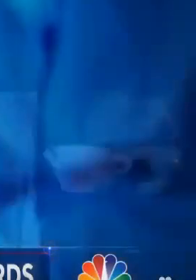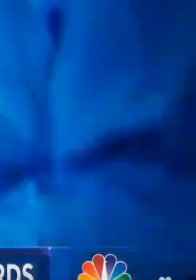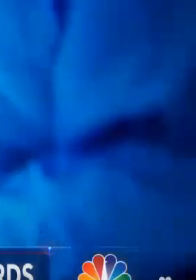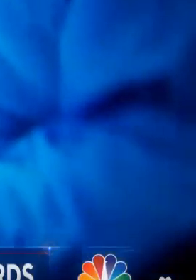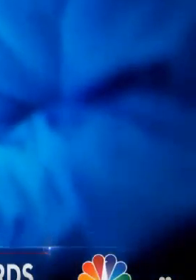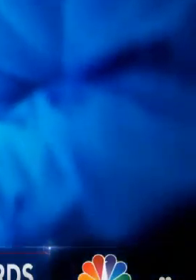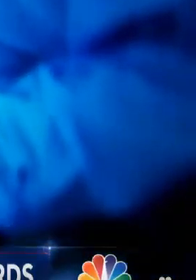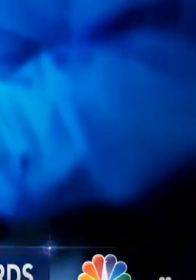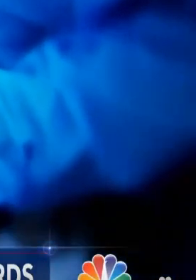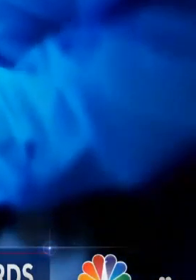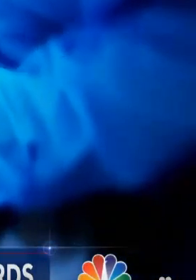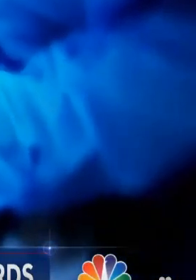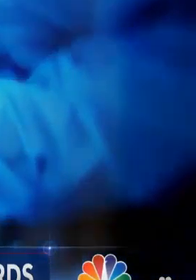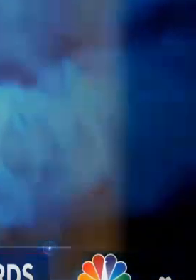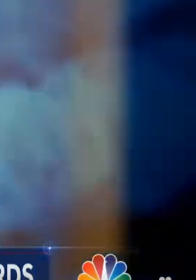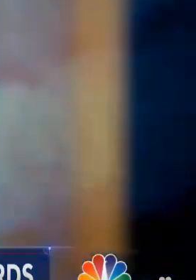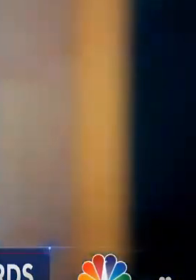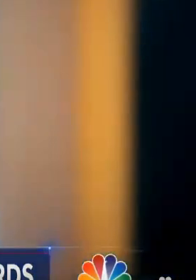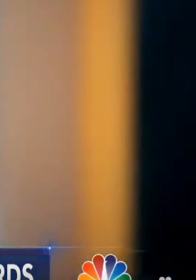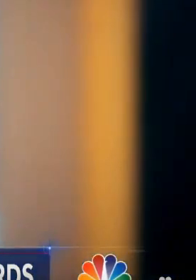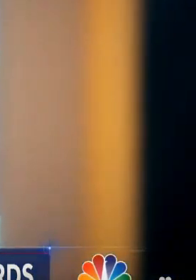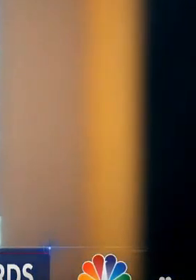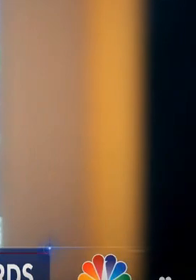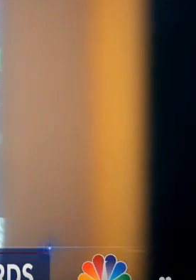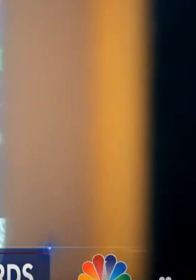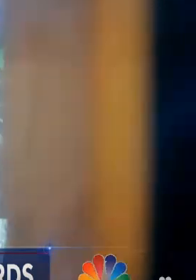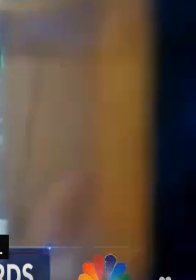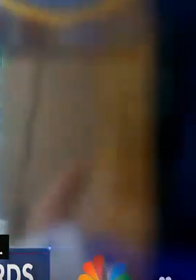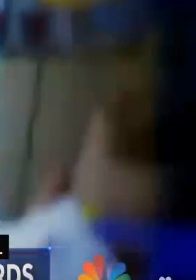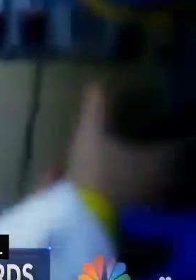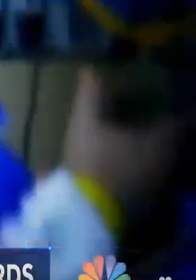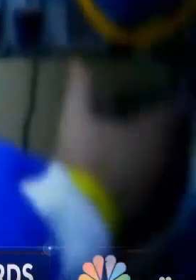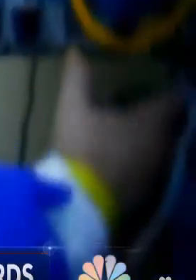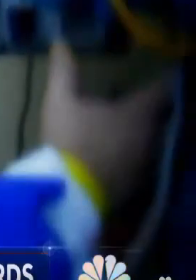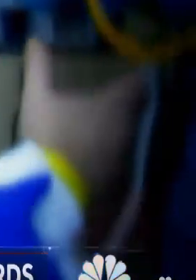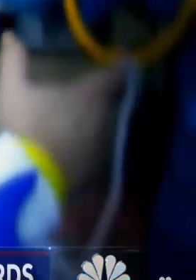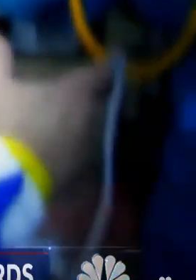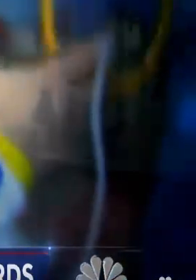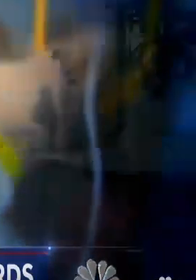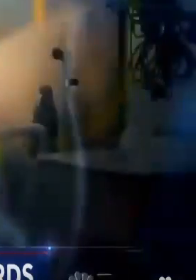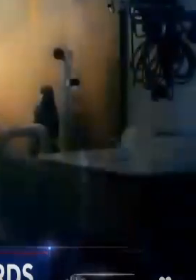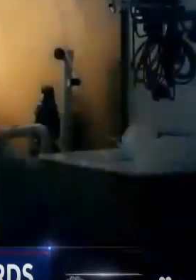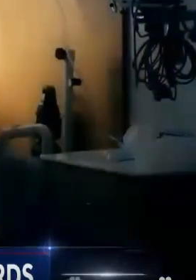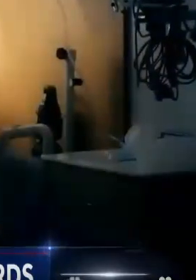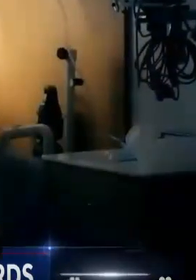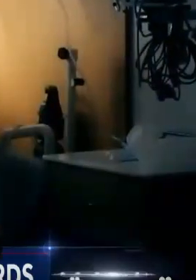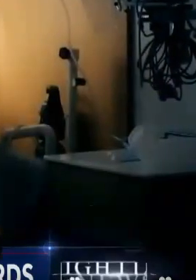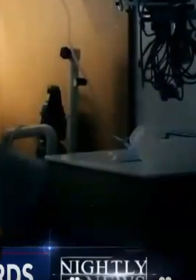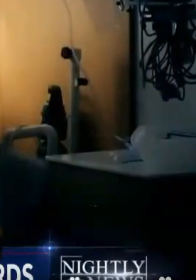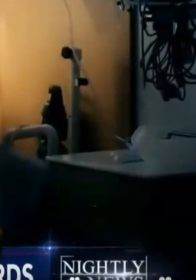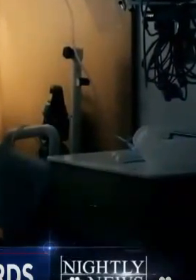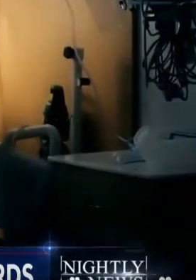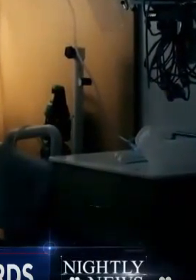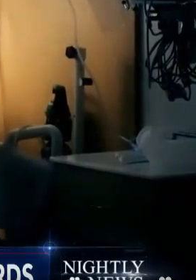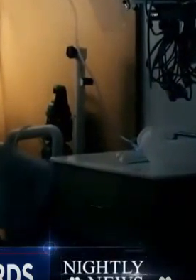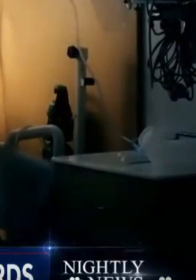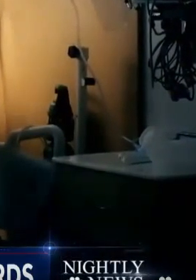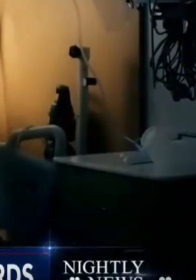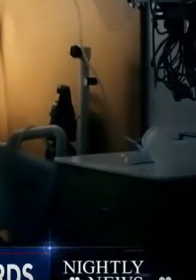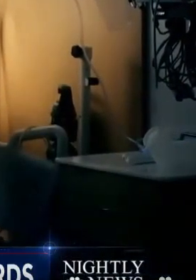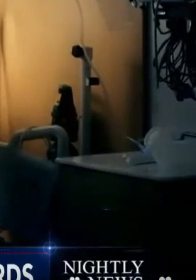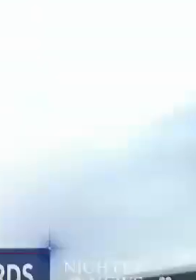been. Miami-Dade's largest healthcare provider, Jackson Health, suspending elective surgeries this week and now requiring special arrangements